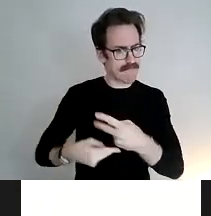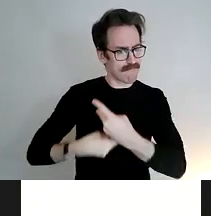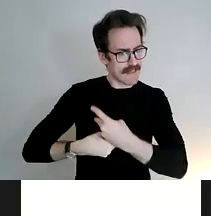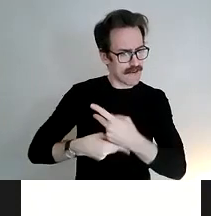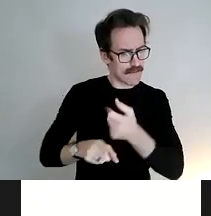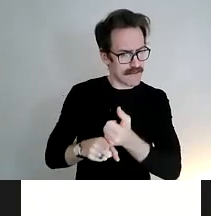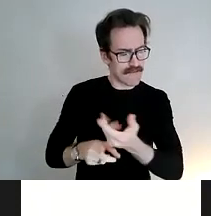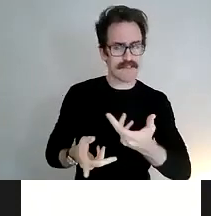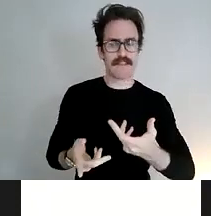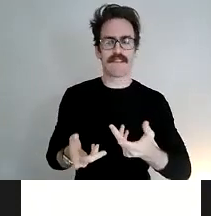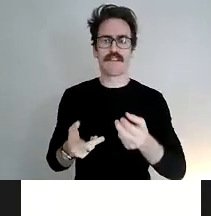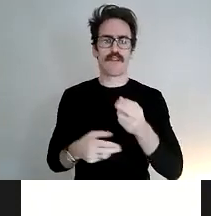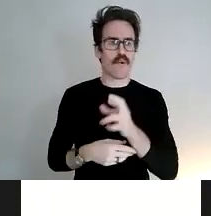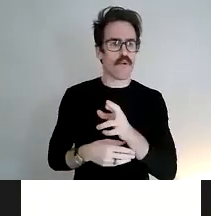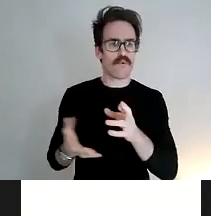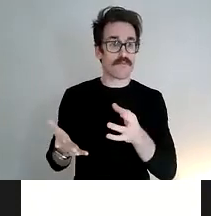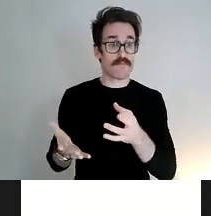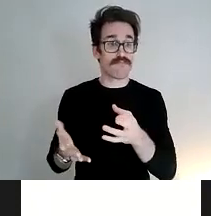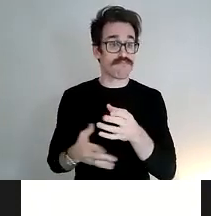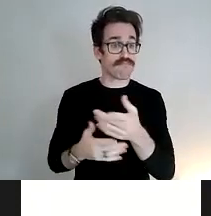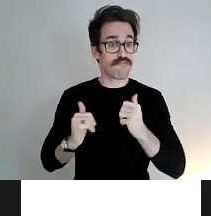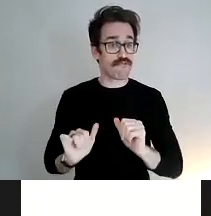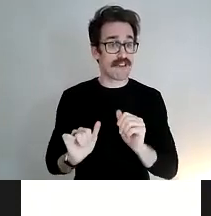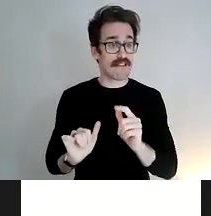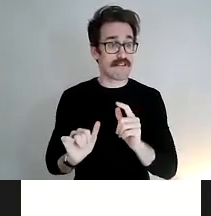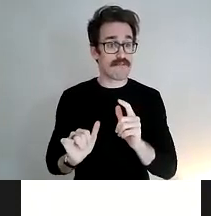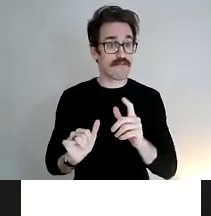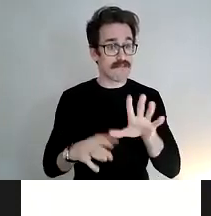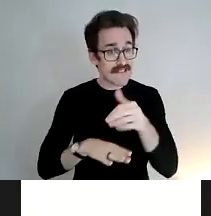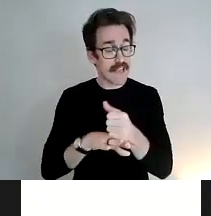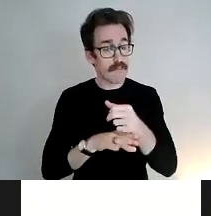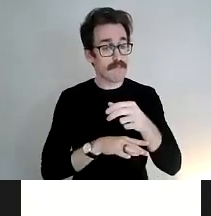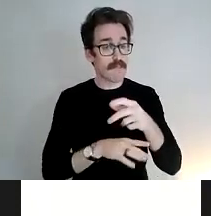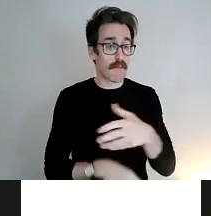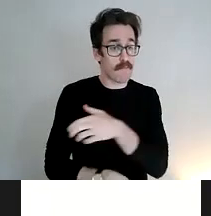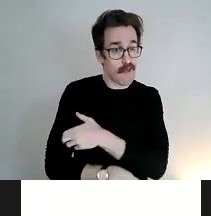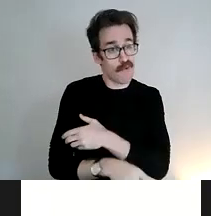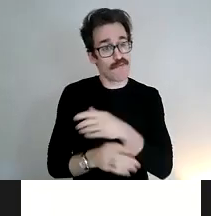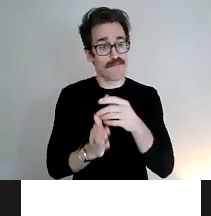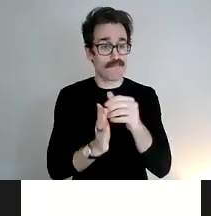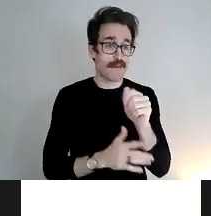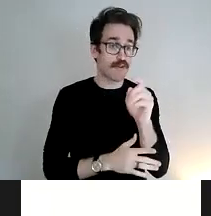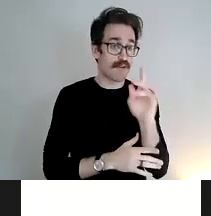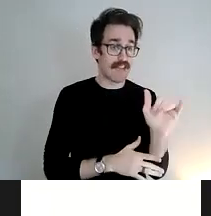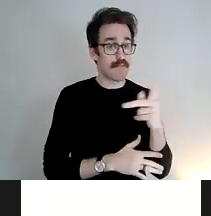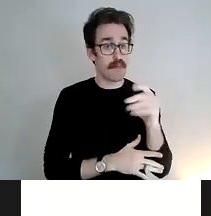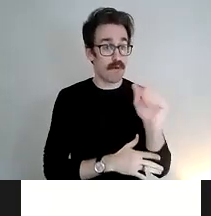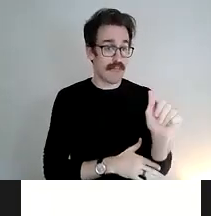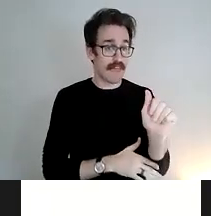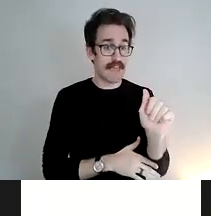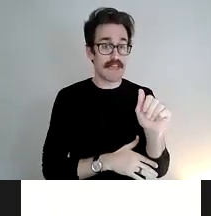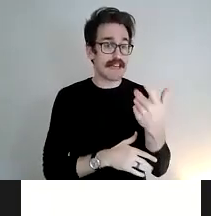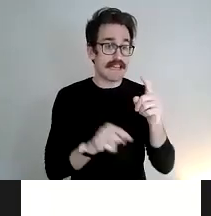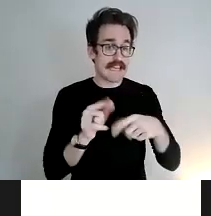They could be incapable of granting a continuing power of attorney for finances, but may be capable of appointing a power of attorney for personal